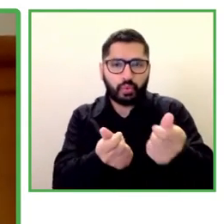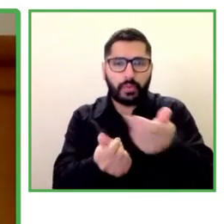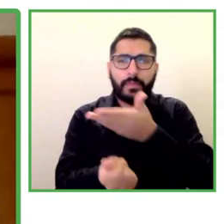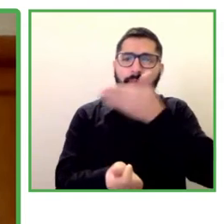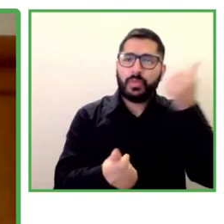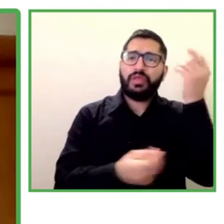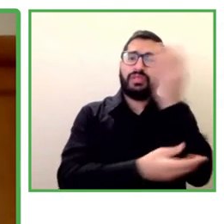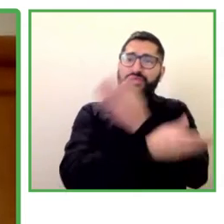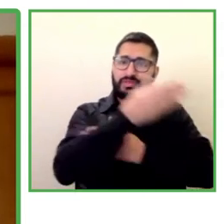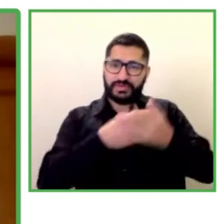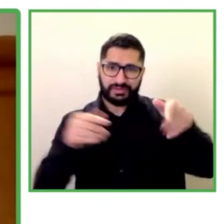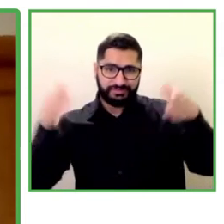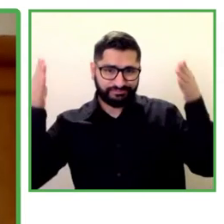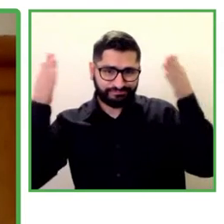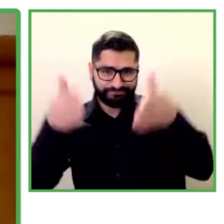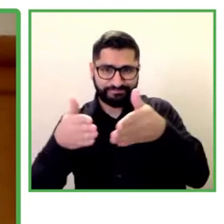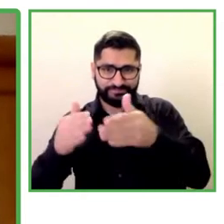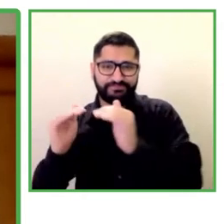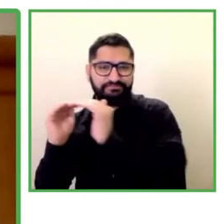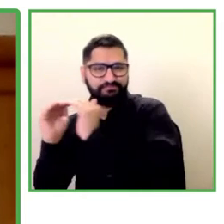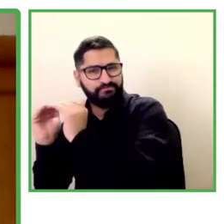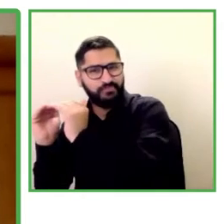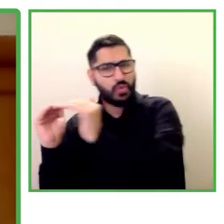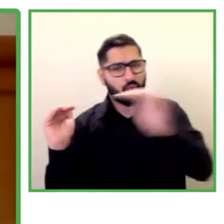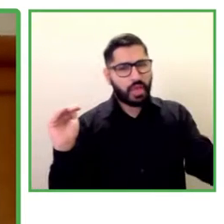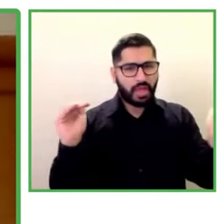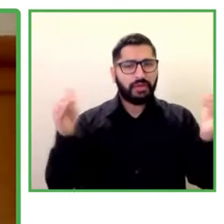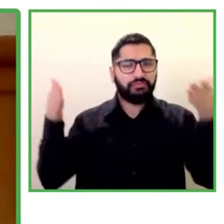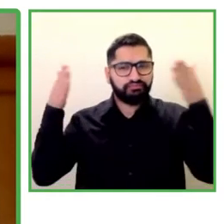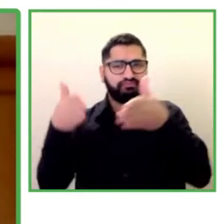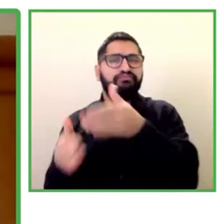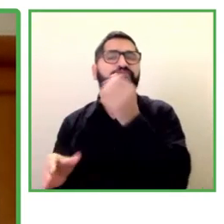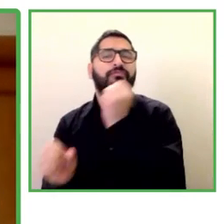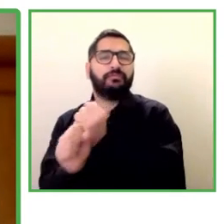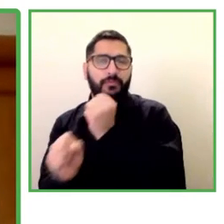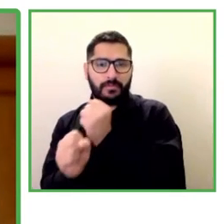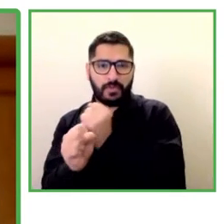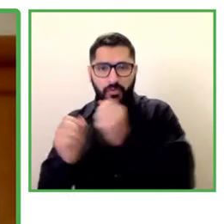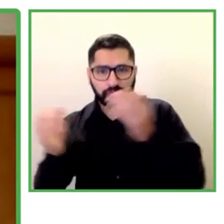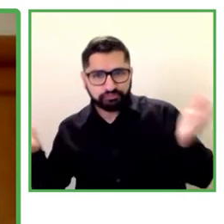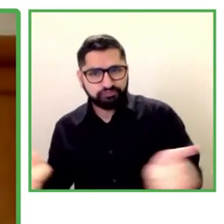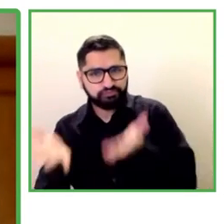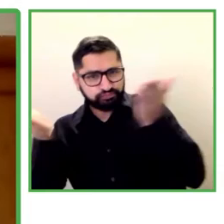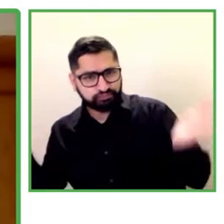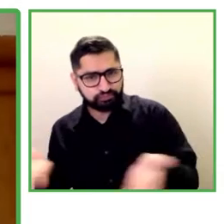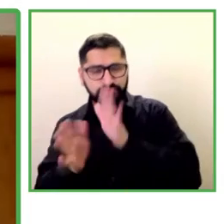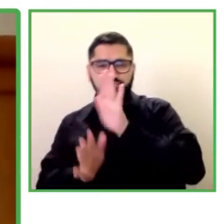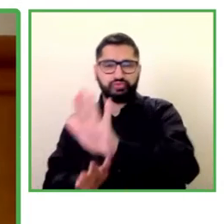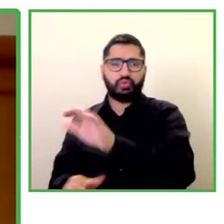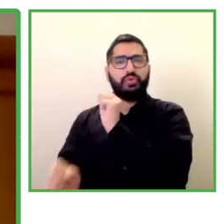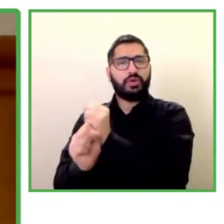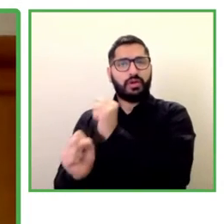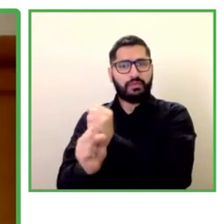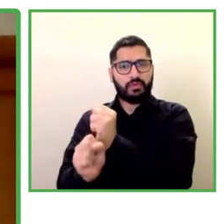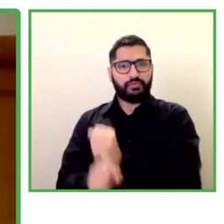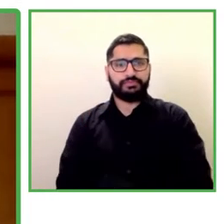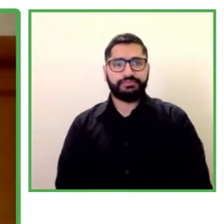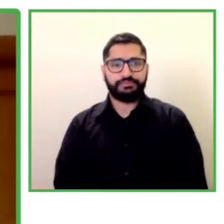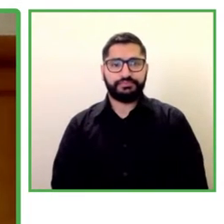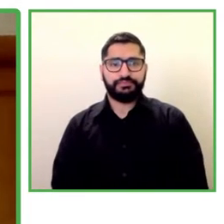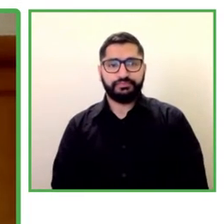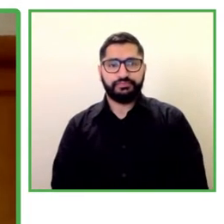disabilities in a very important way. We started with a line of work and with a promotion of employment from the